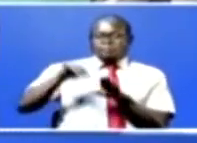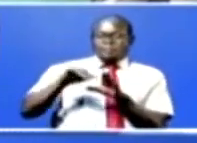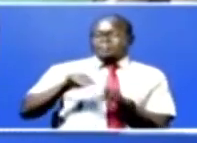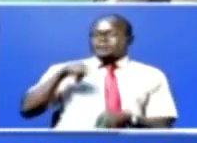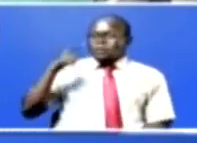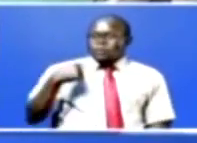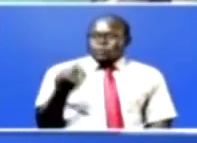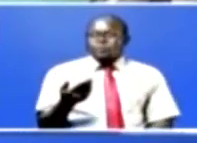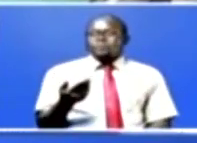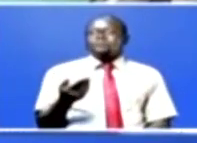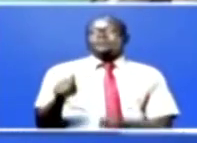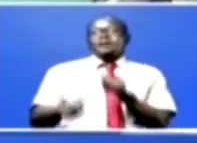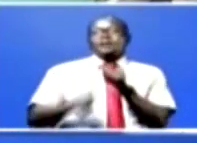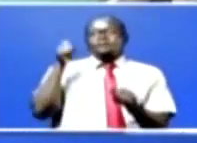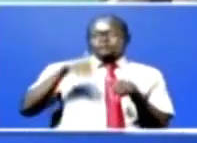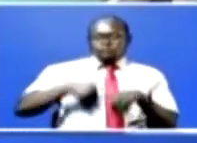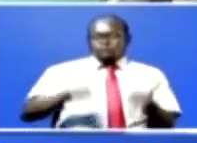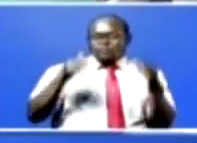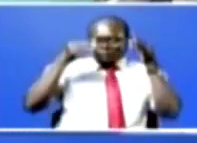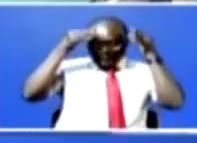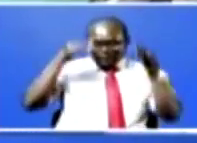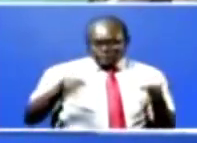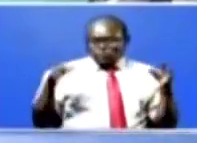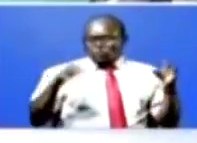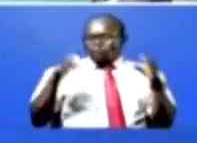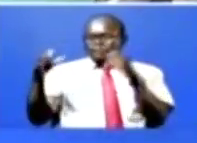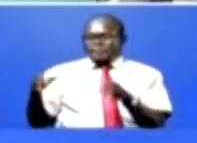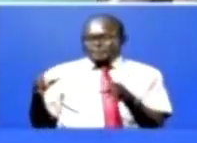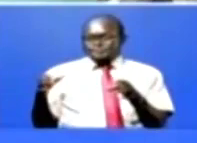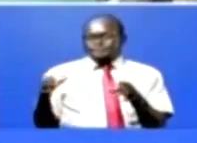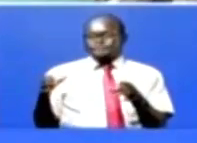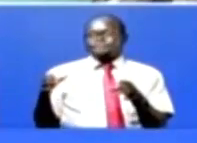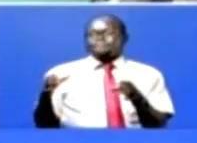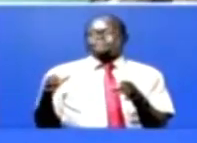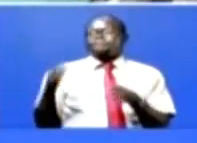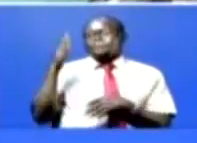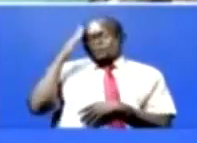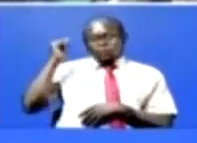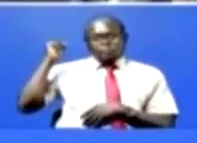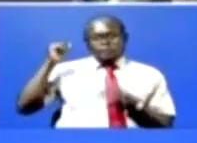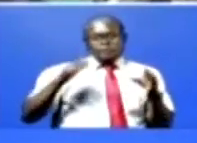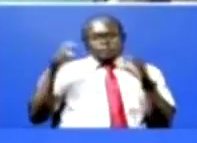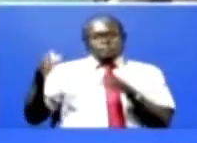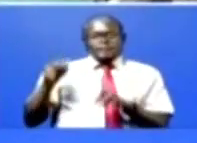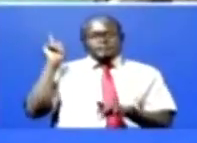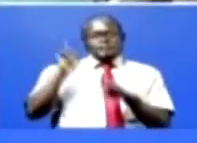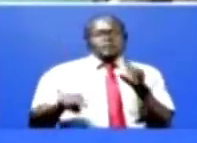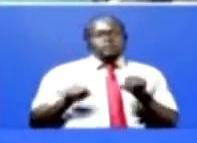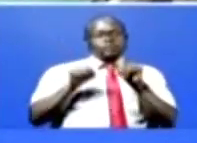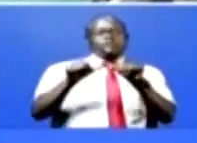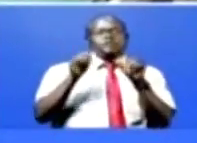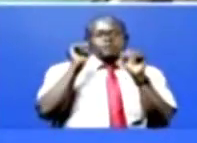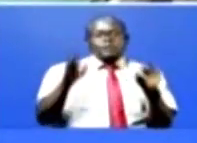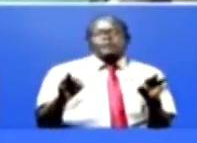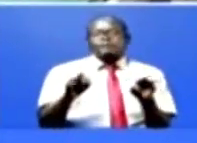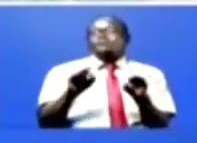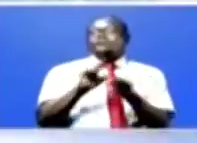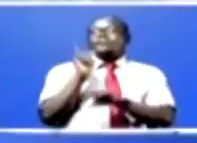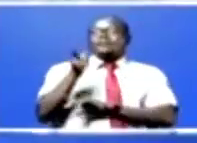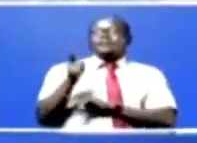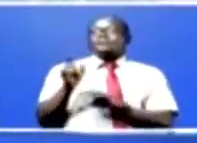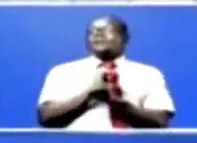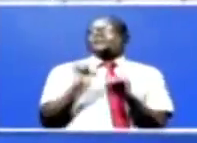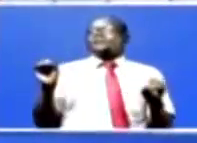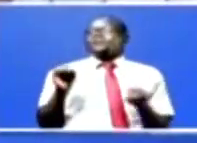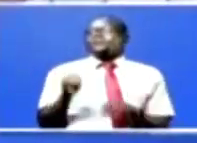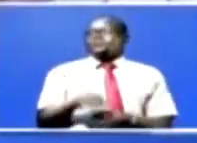who refuse to follow the guidelines of the party. You know, political parties cannot thrive if there's no discipline. As